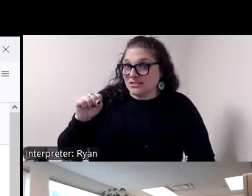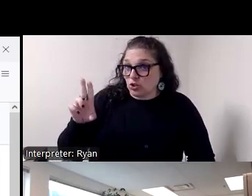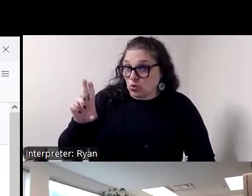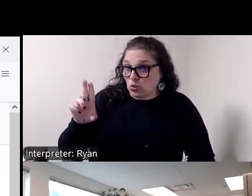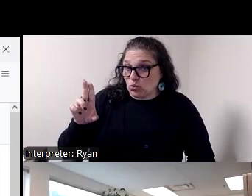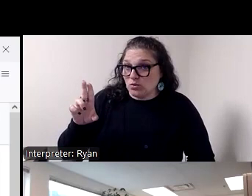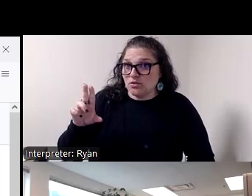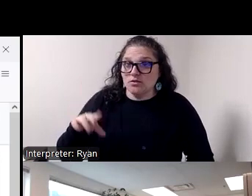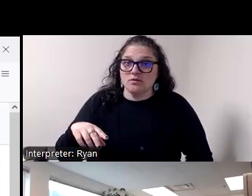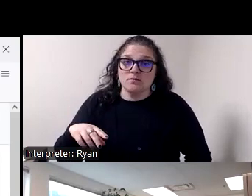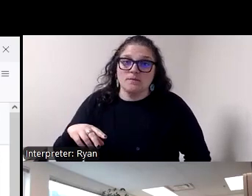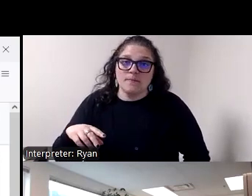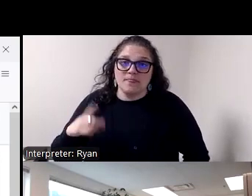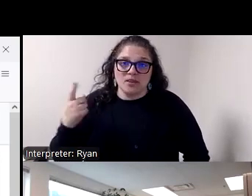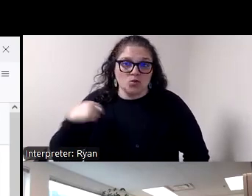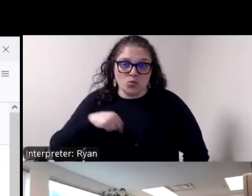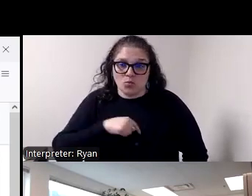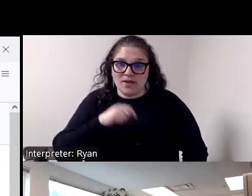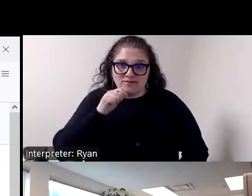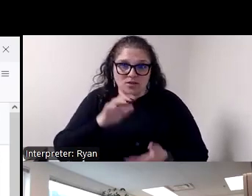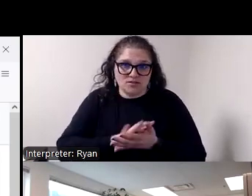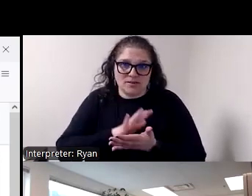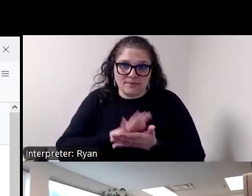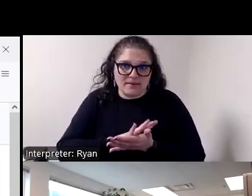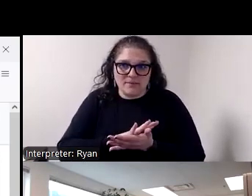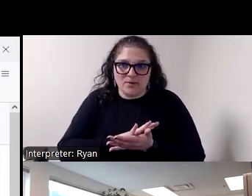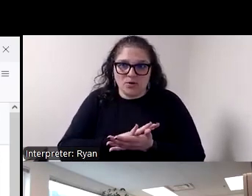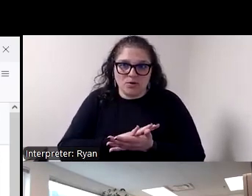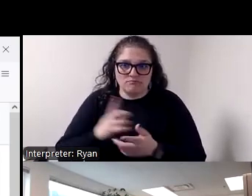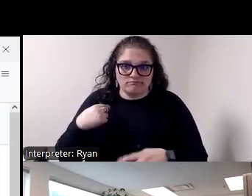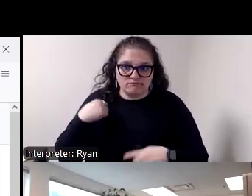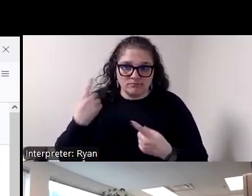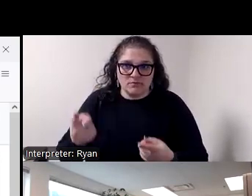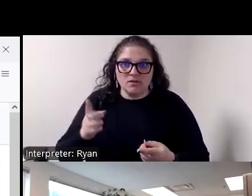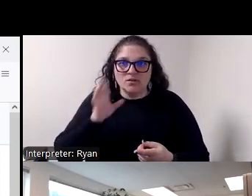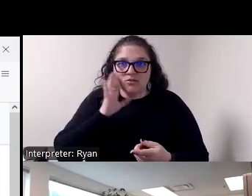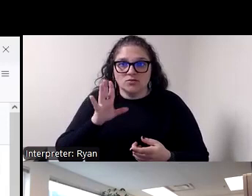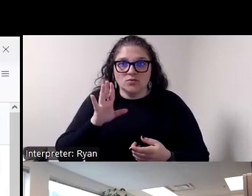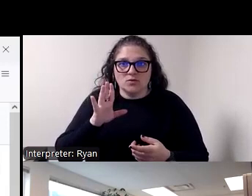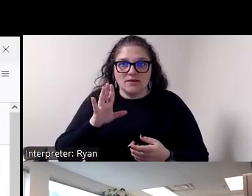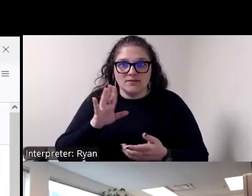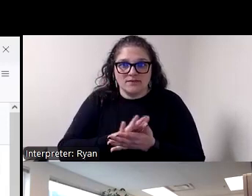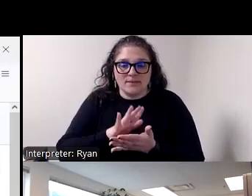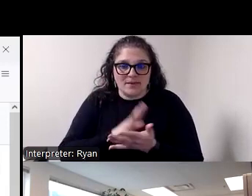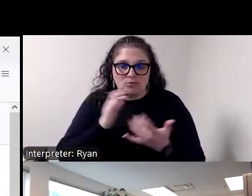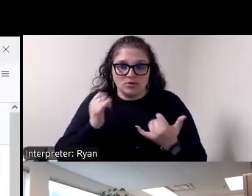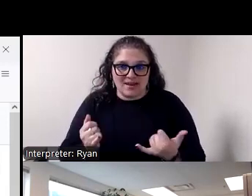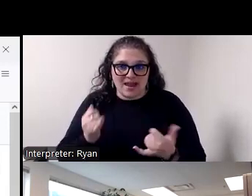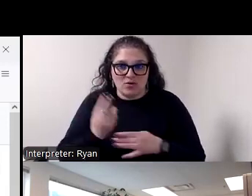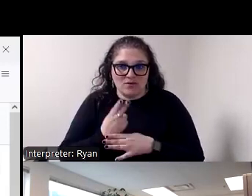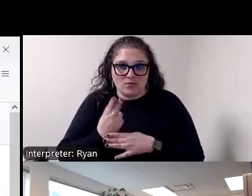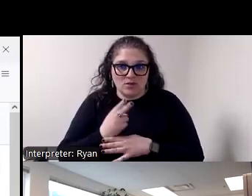we have not done paper timesheets. So Right. we'll have to have a paper timesheet now if we're taking